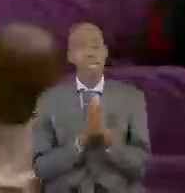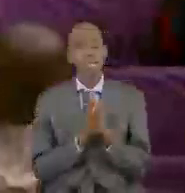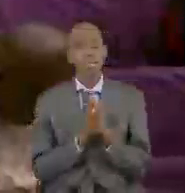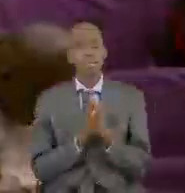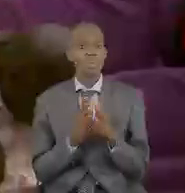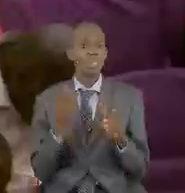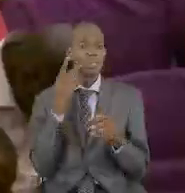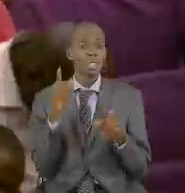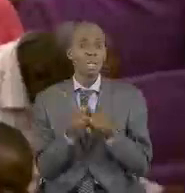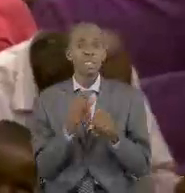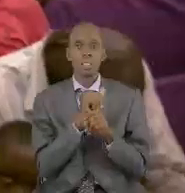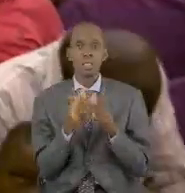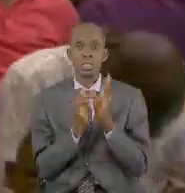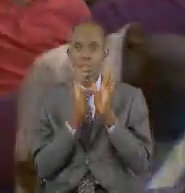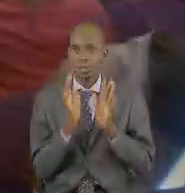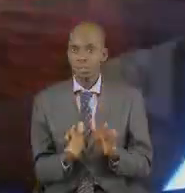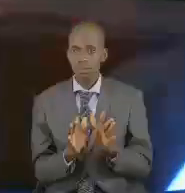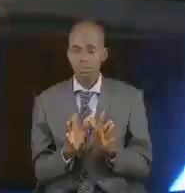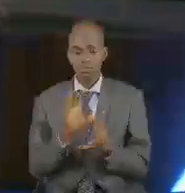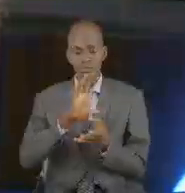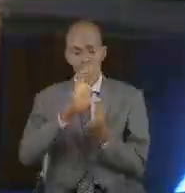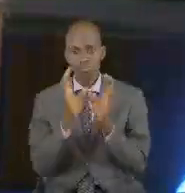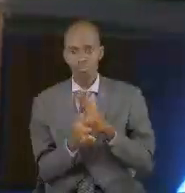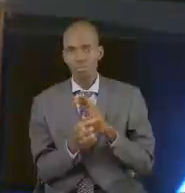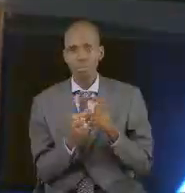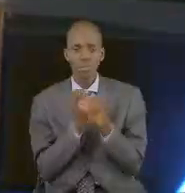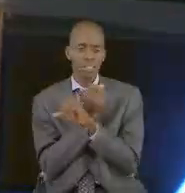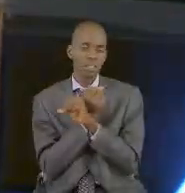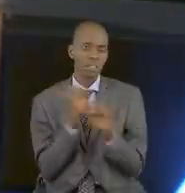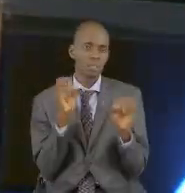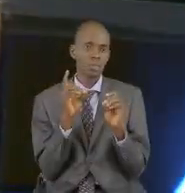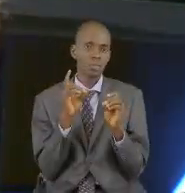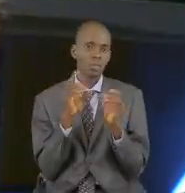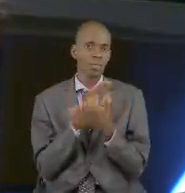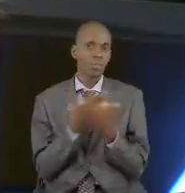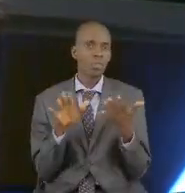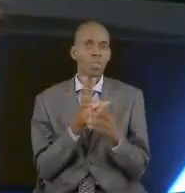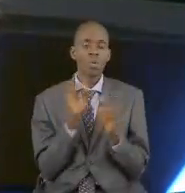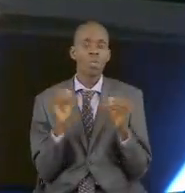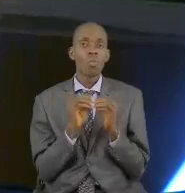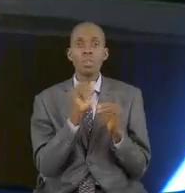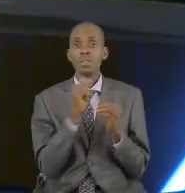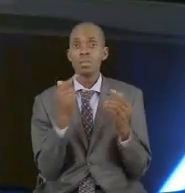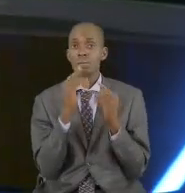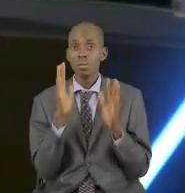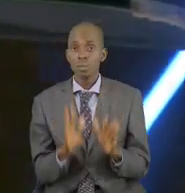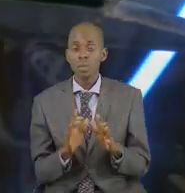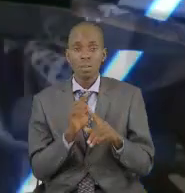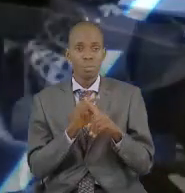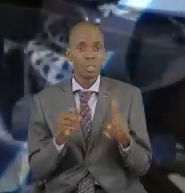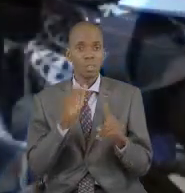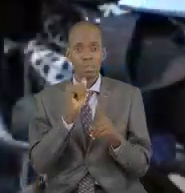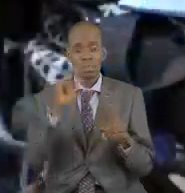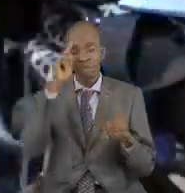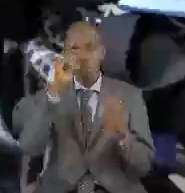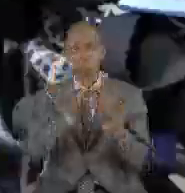Christian, converted, cleansed, no more a sinner, but a saint, the